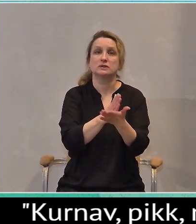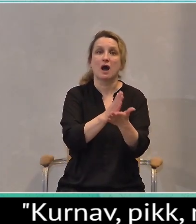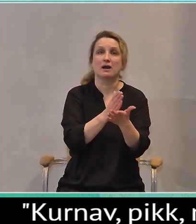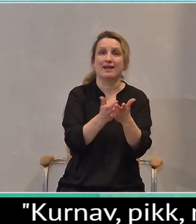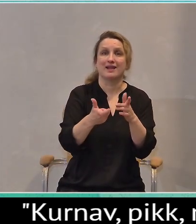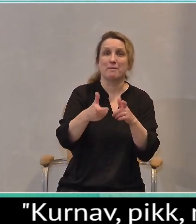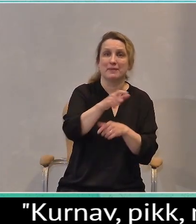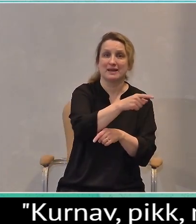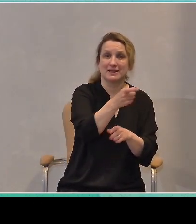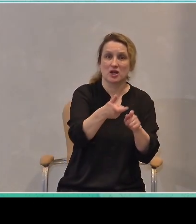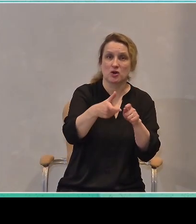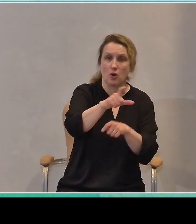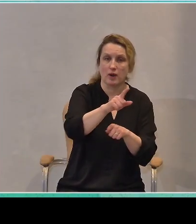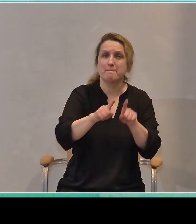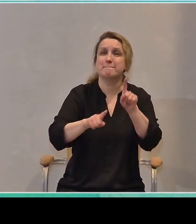conclude,